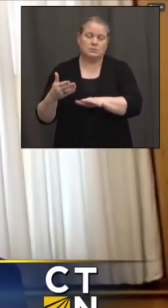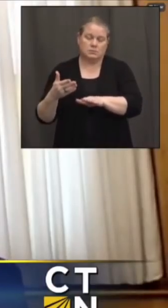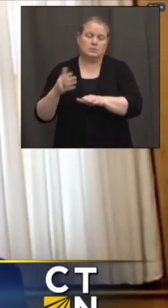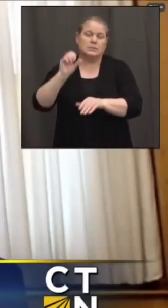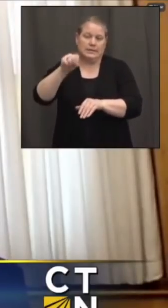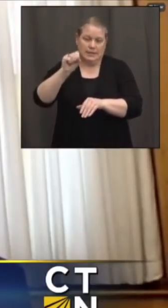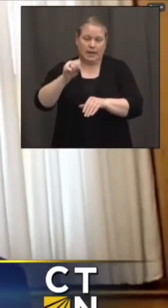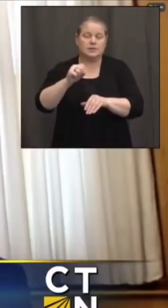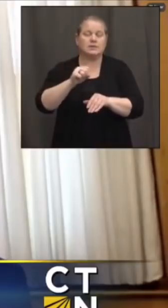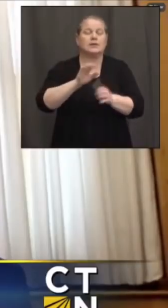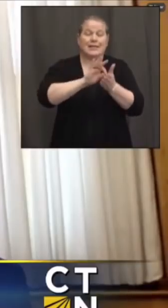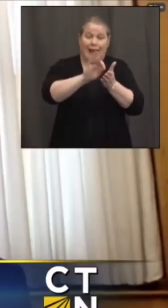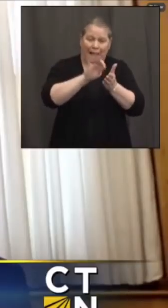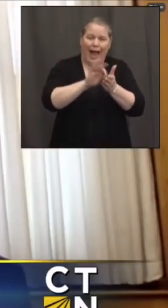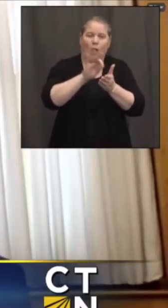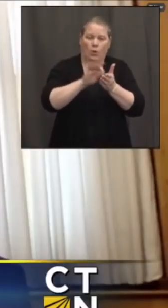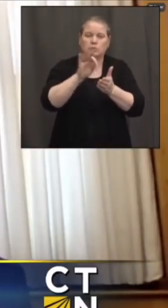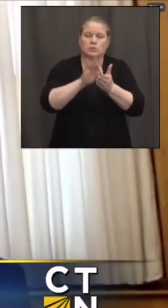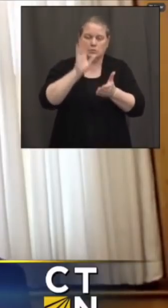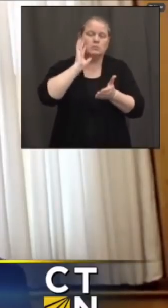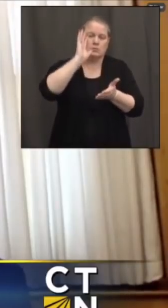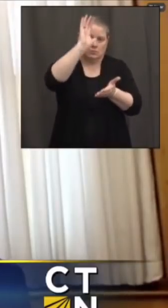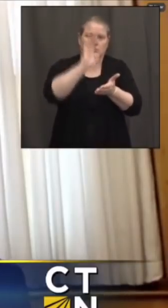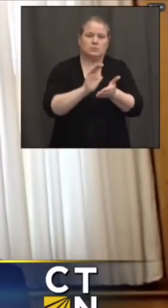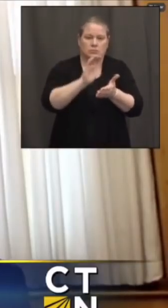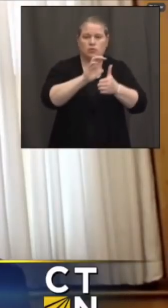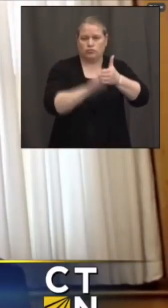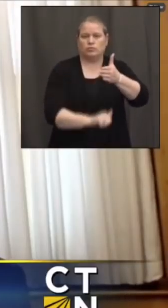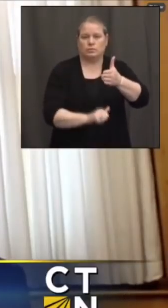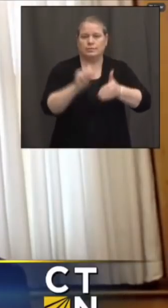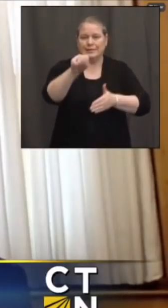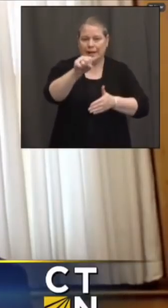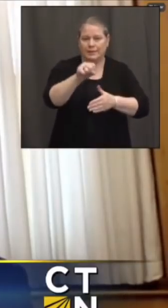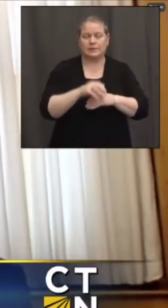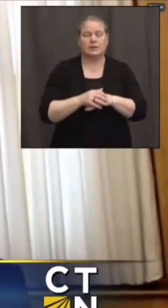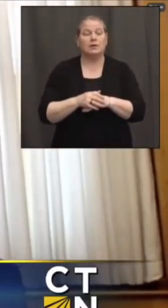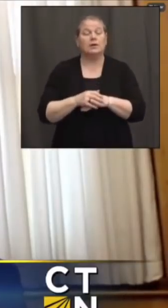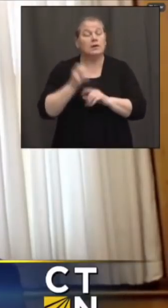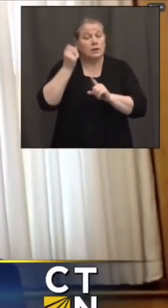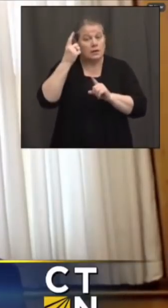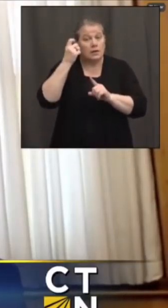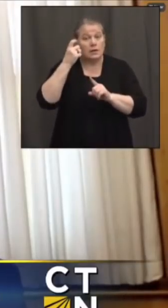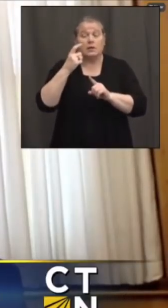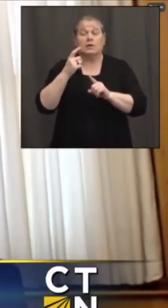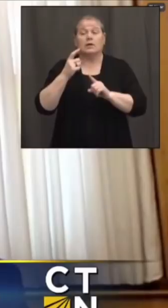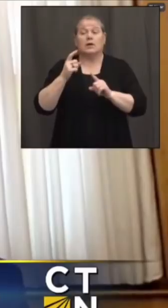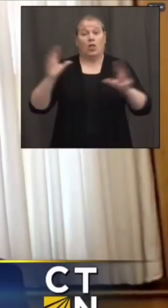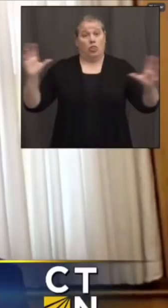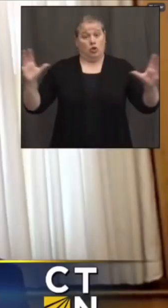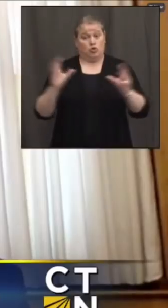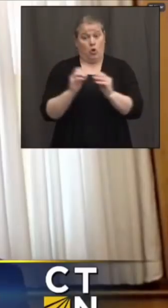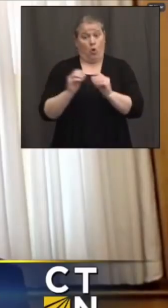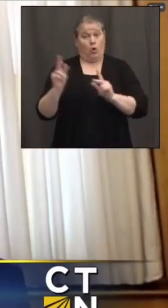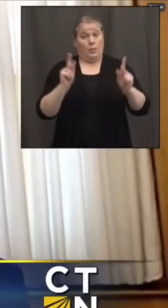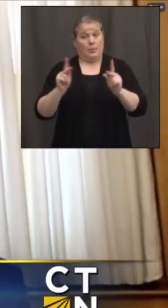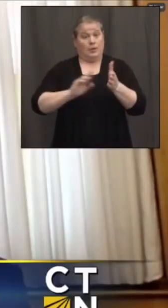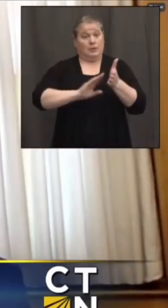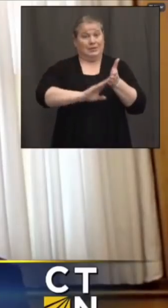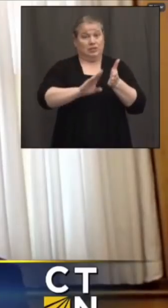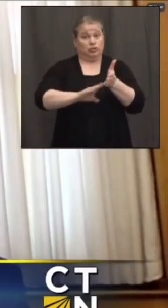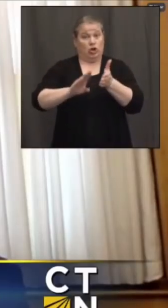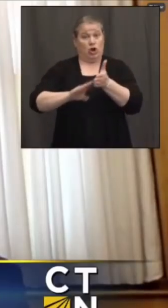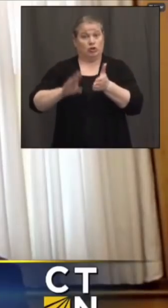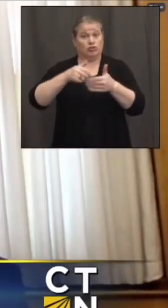the census. However, they're a very small percentage of the total number of people being discharged and a very small percentage of